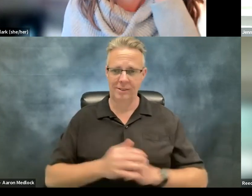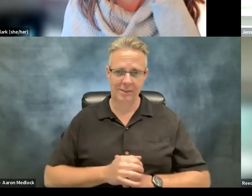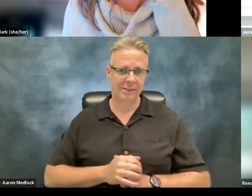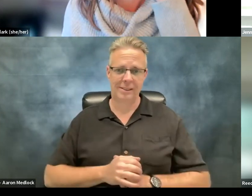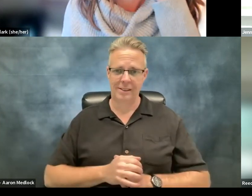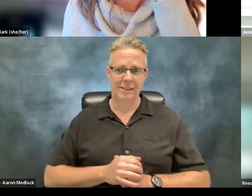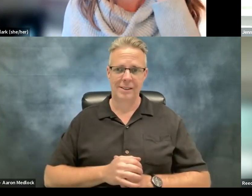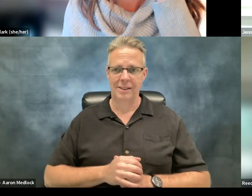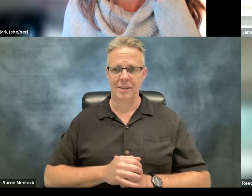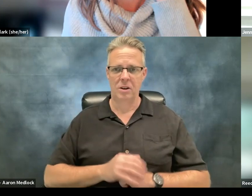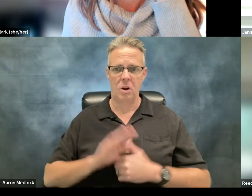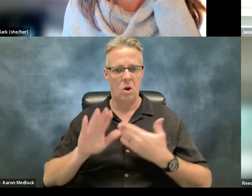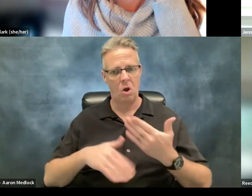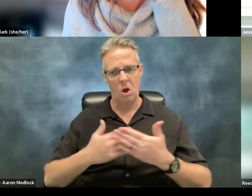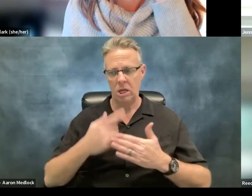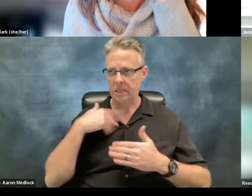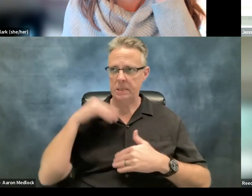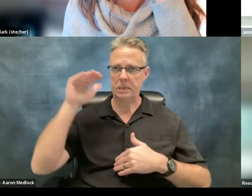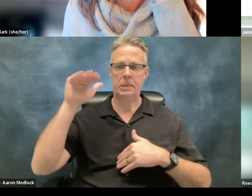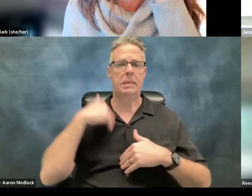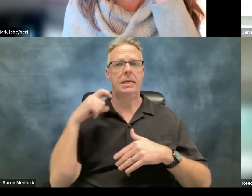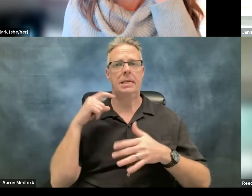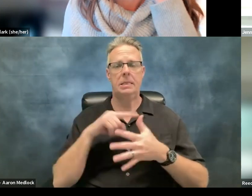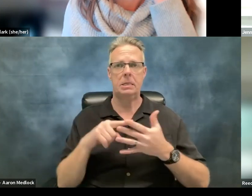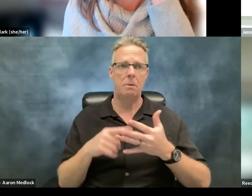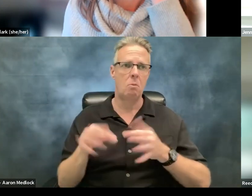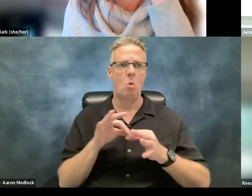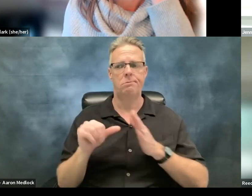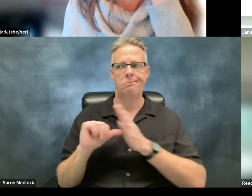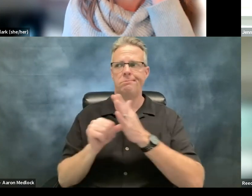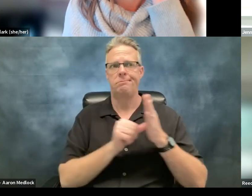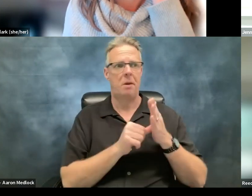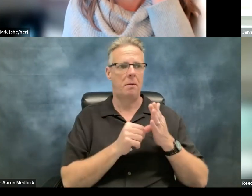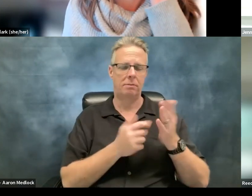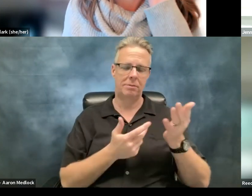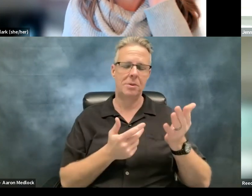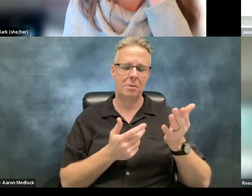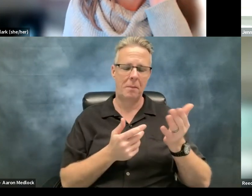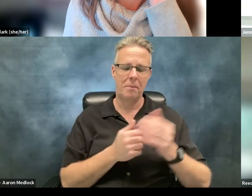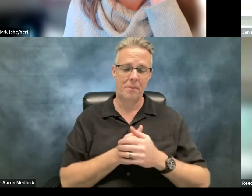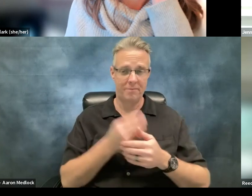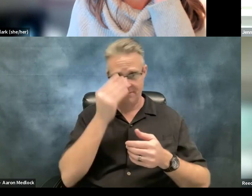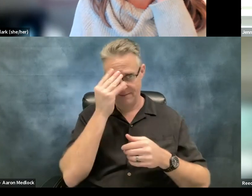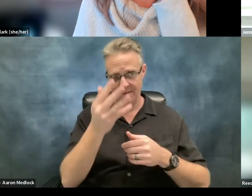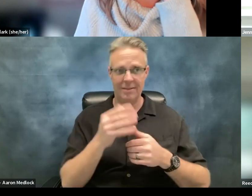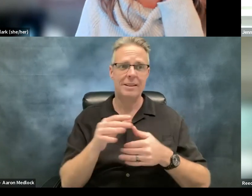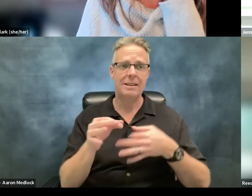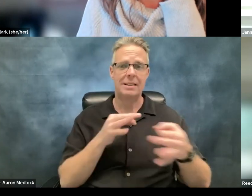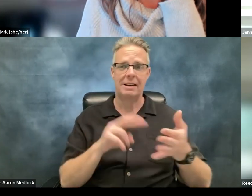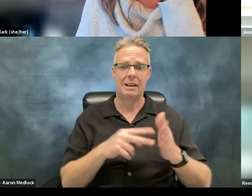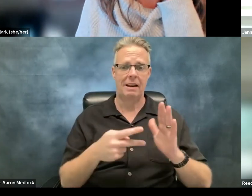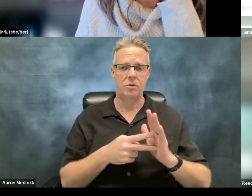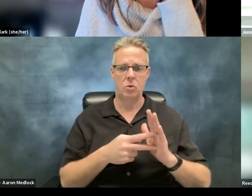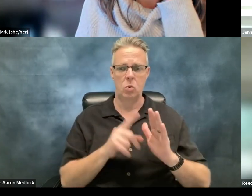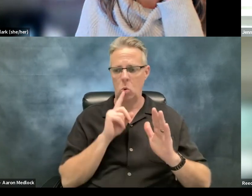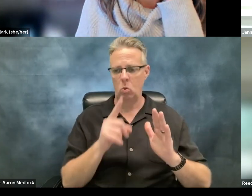Everybody's standing up what they need the most. It seems like that's what it seems to me. And a lot of these, by the way, the definition that we